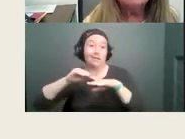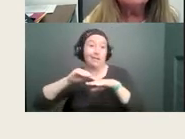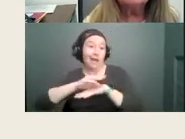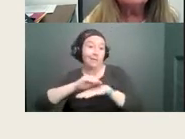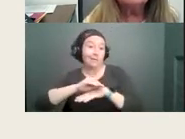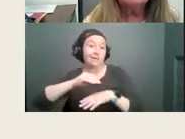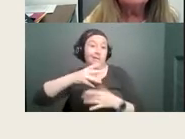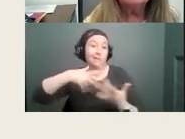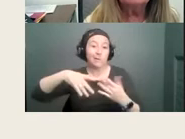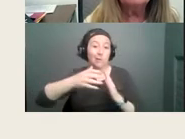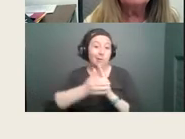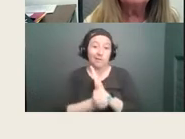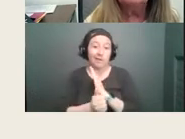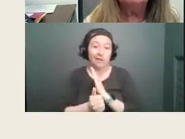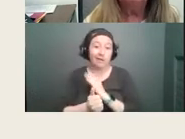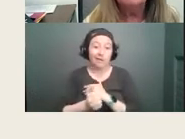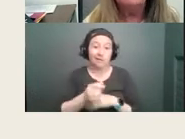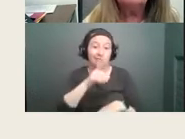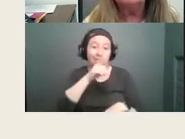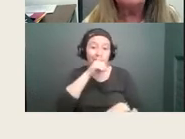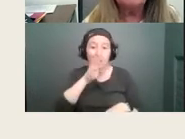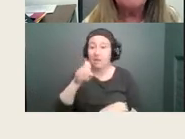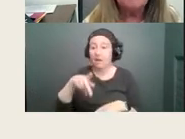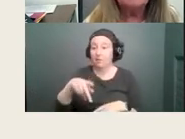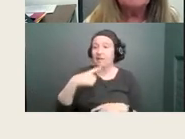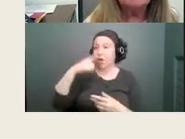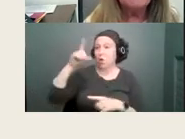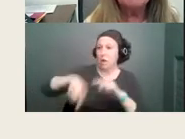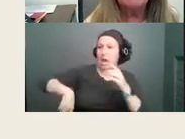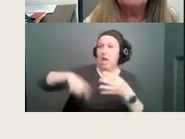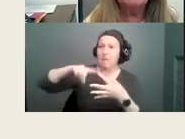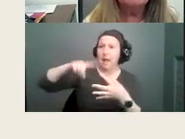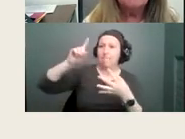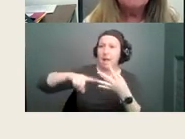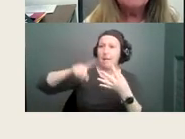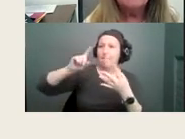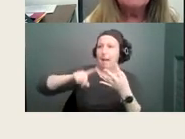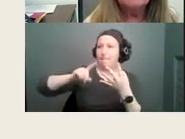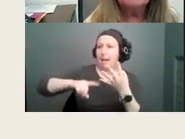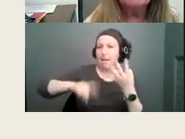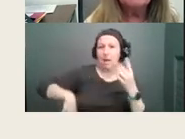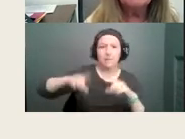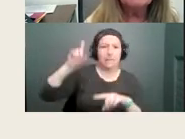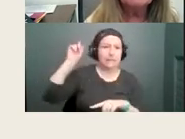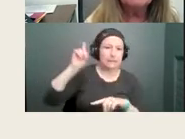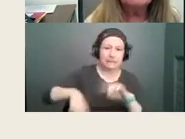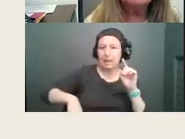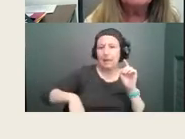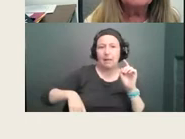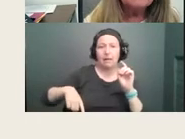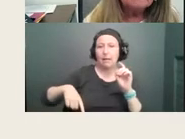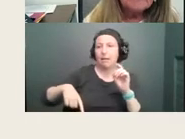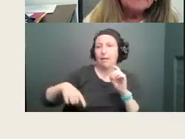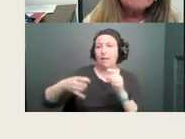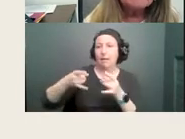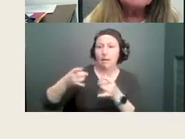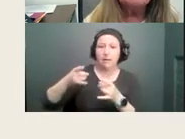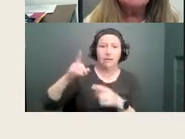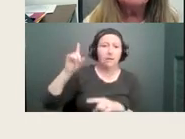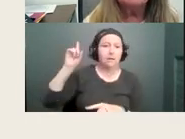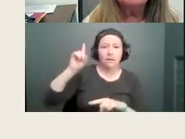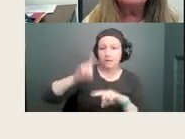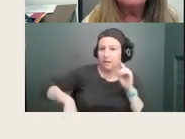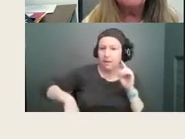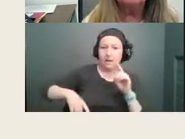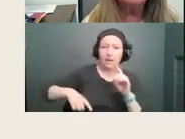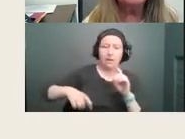the BIP just said what the student should not do, refrain from name calling, avoid contact with students. So again, without